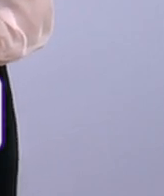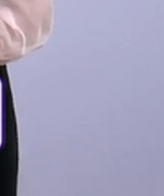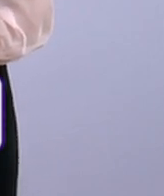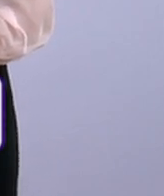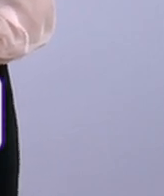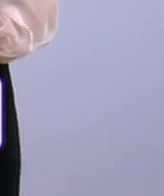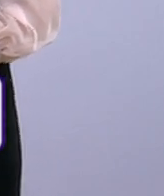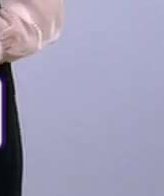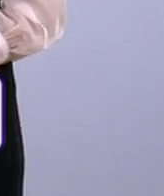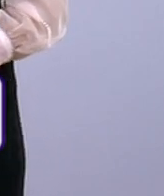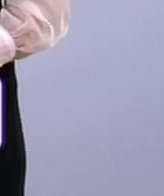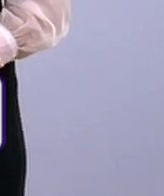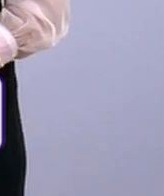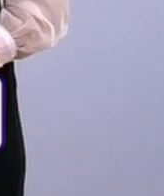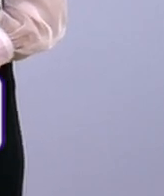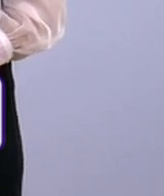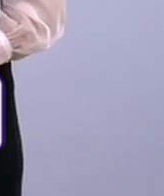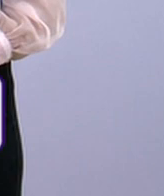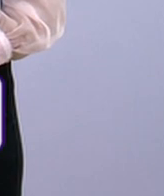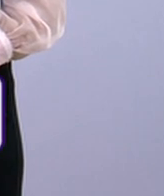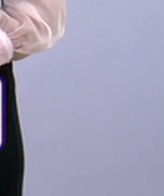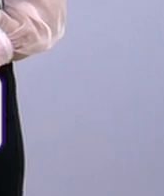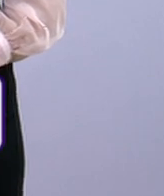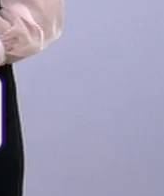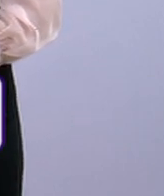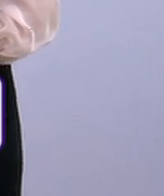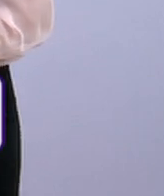She likes going shopping and cooking.